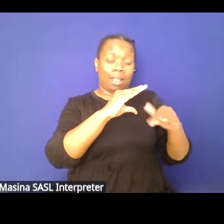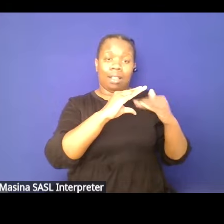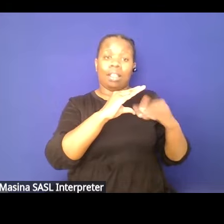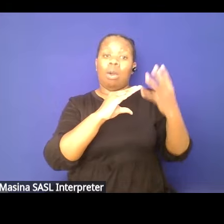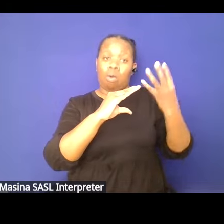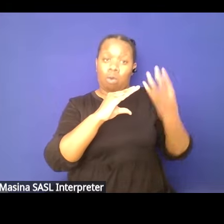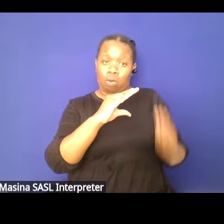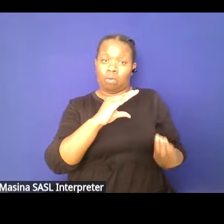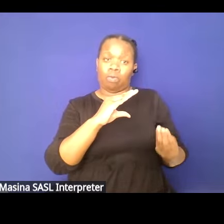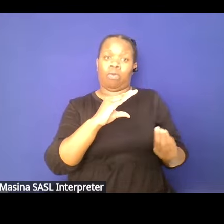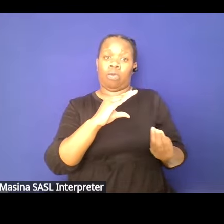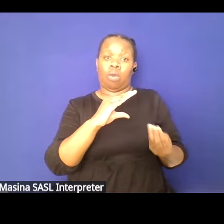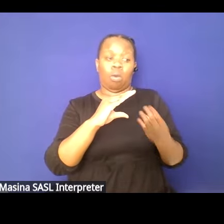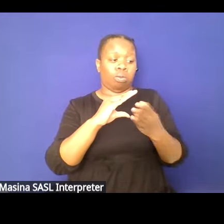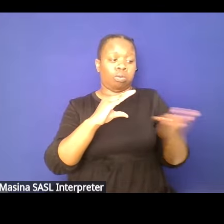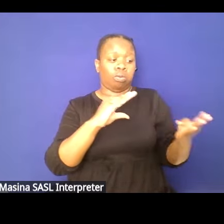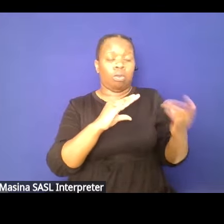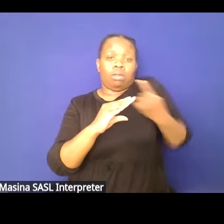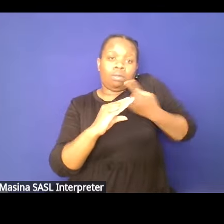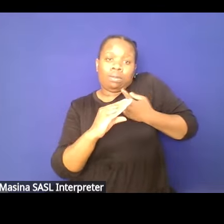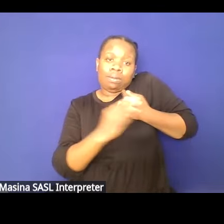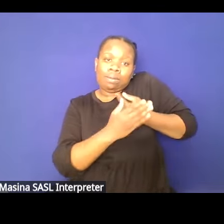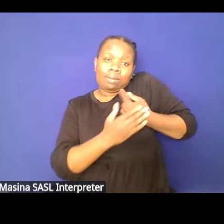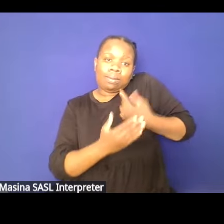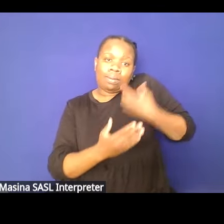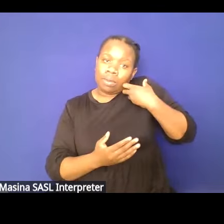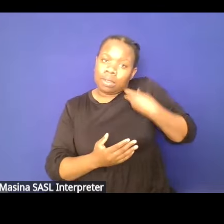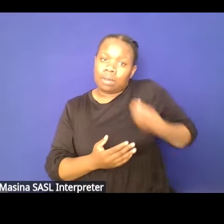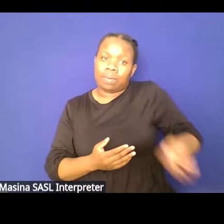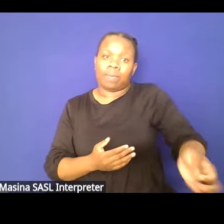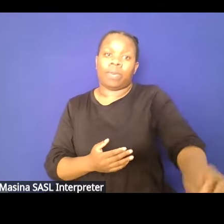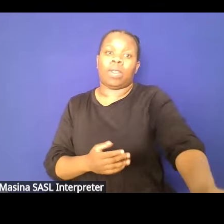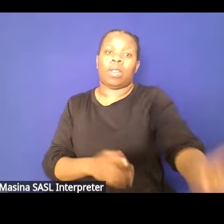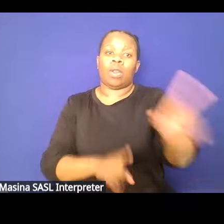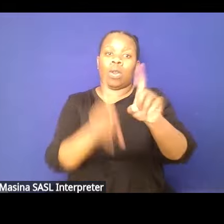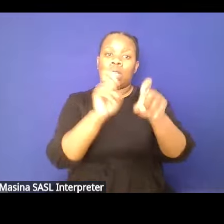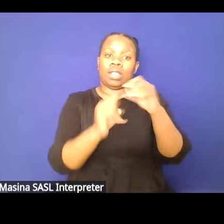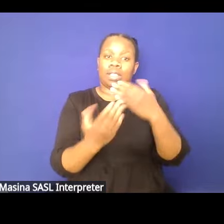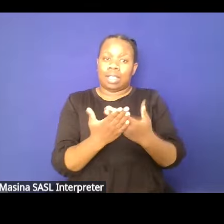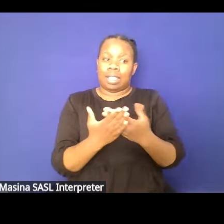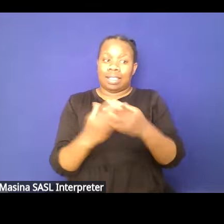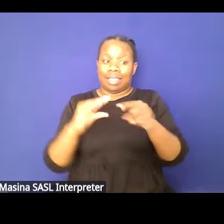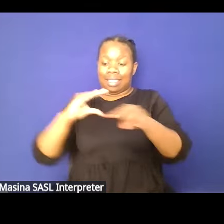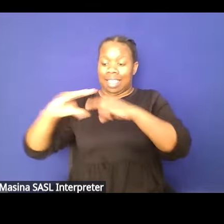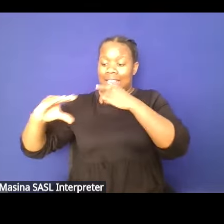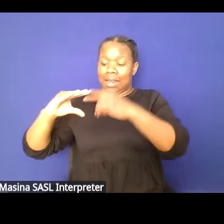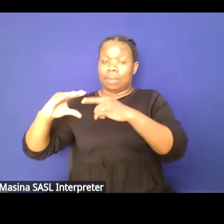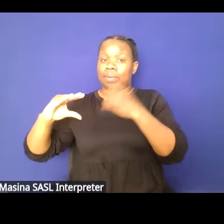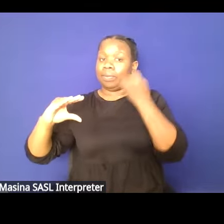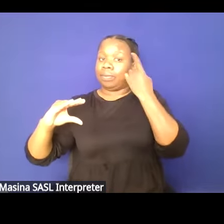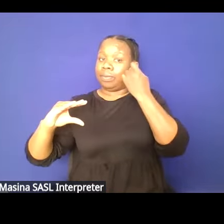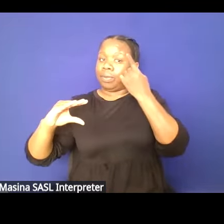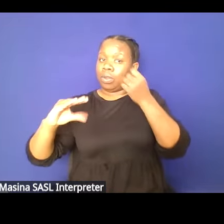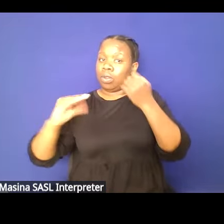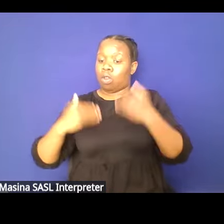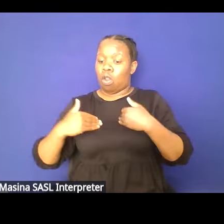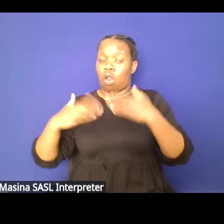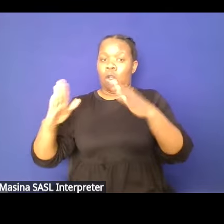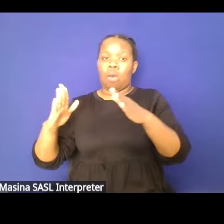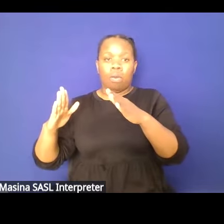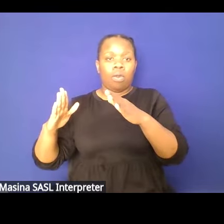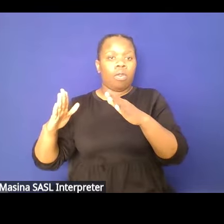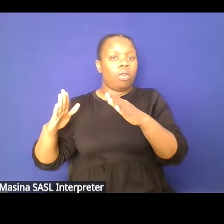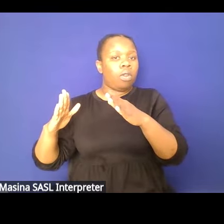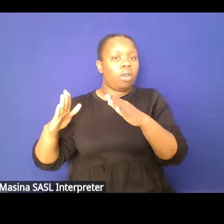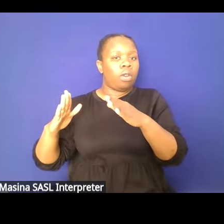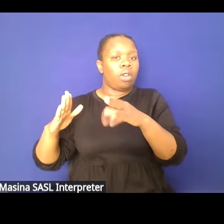be able to, in writing then, also post questions. That email box, to my understanding, will be open for about a period of